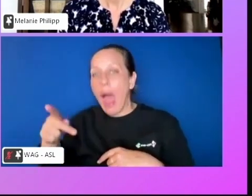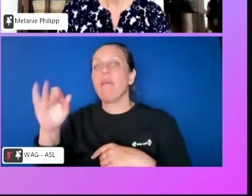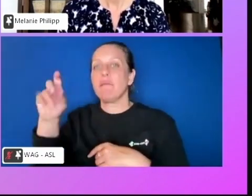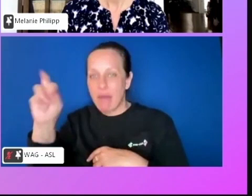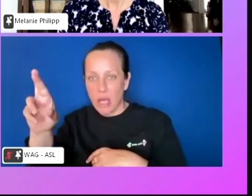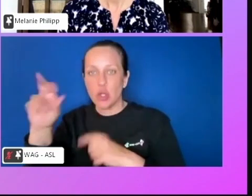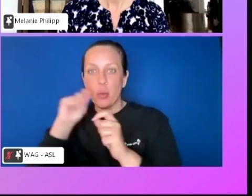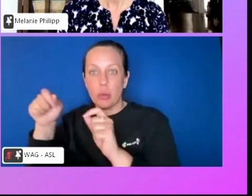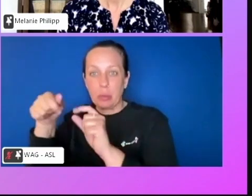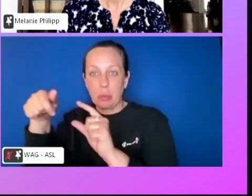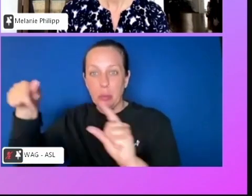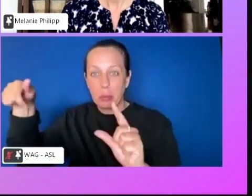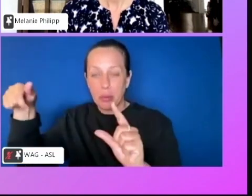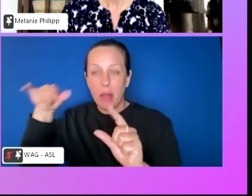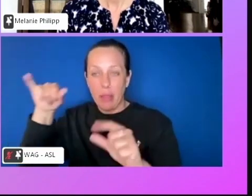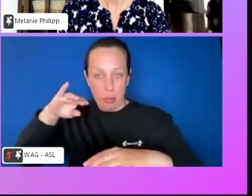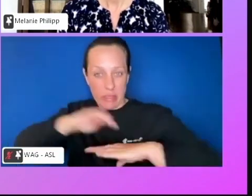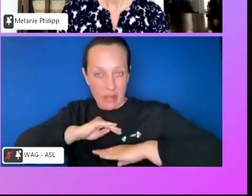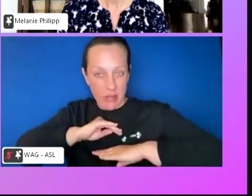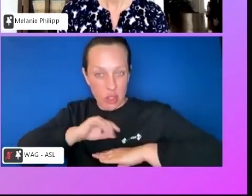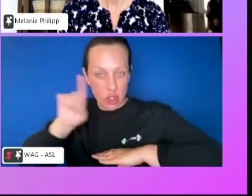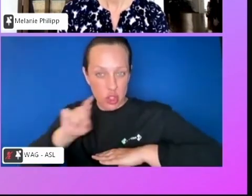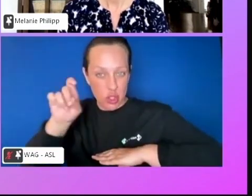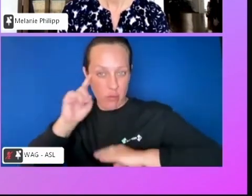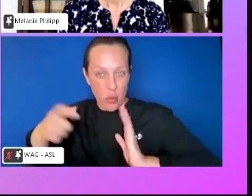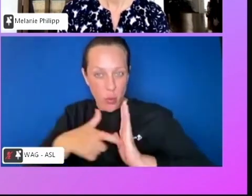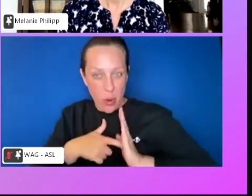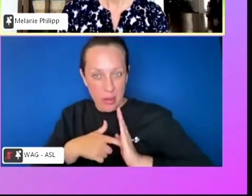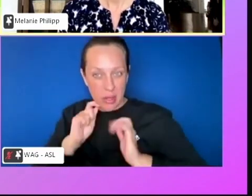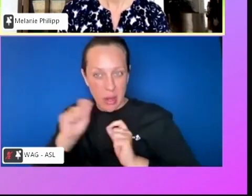sufficient? Will that be meeting the requirement?